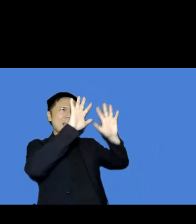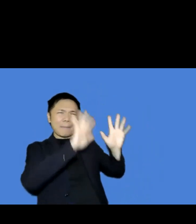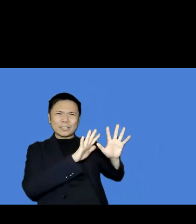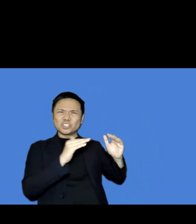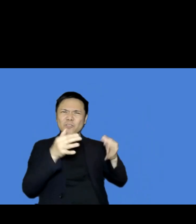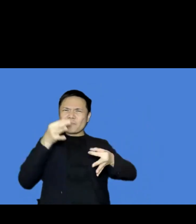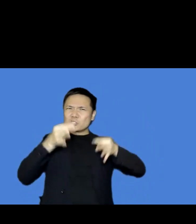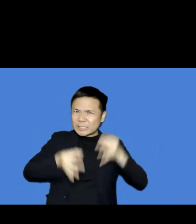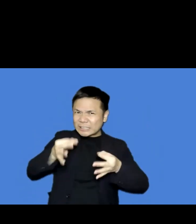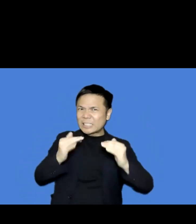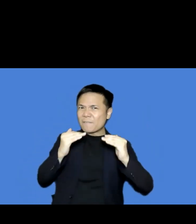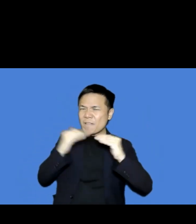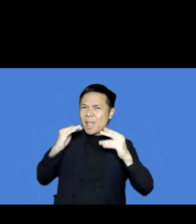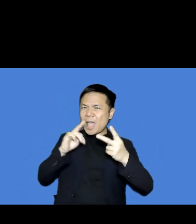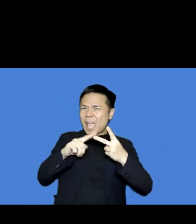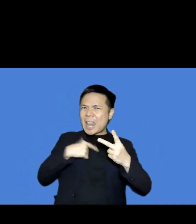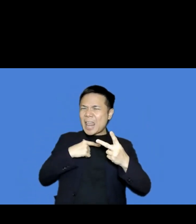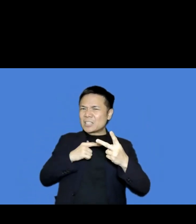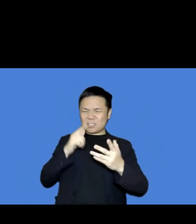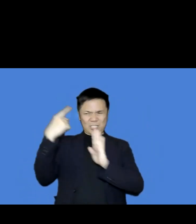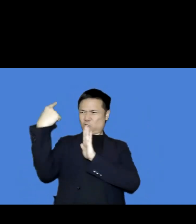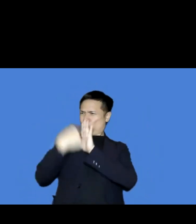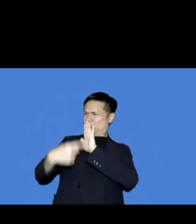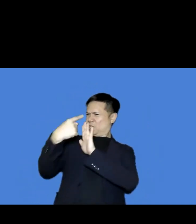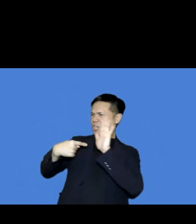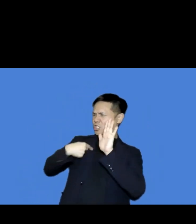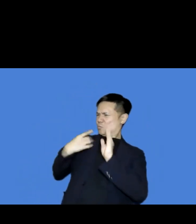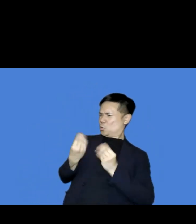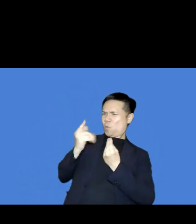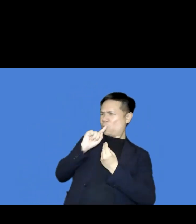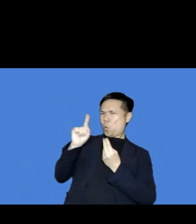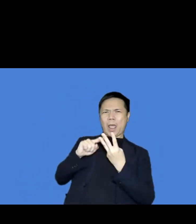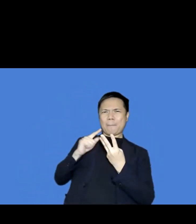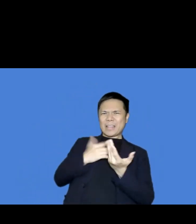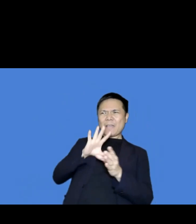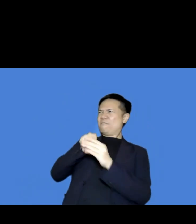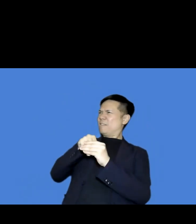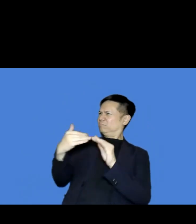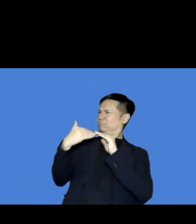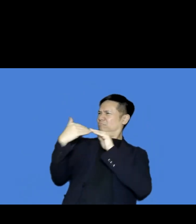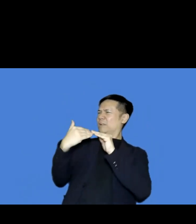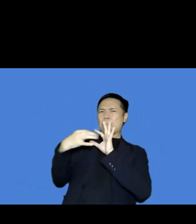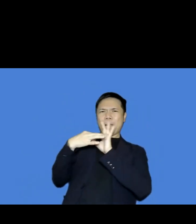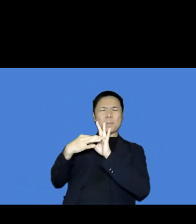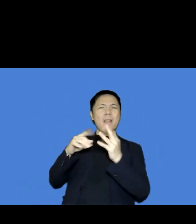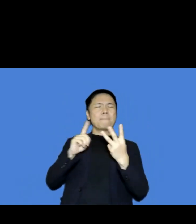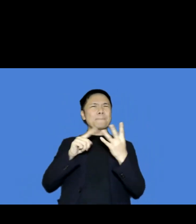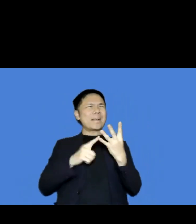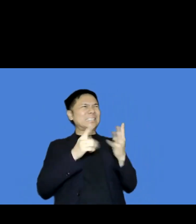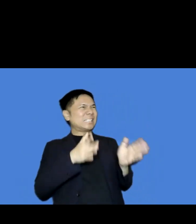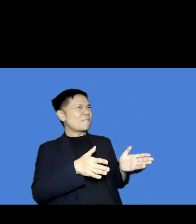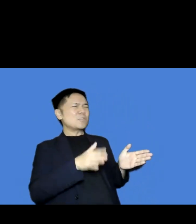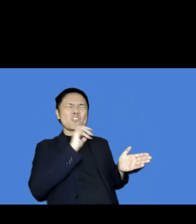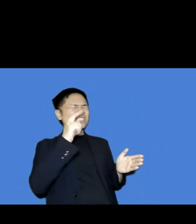non-discrimination, equal participation, and and taking accessibility beyond a physical infrastructure, beyond